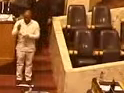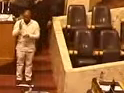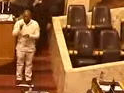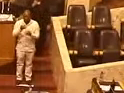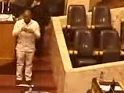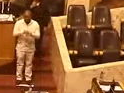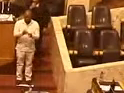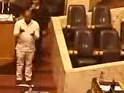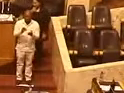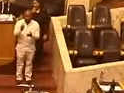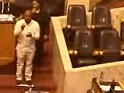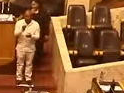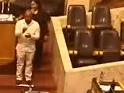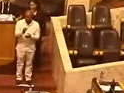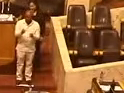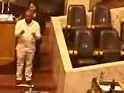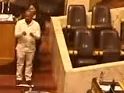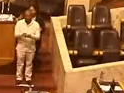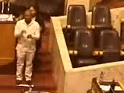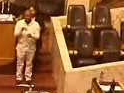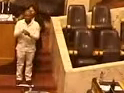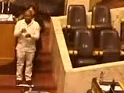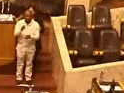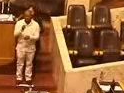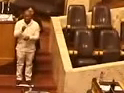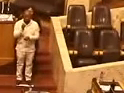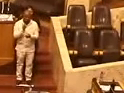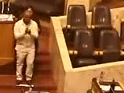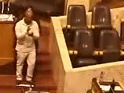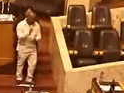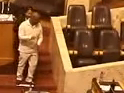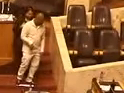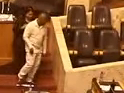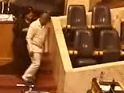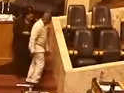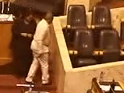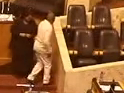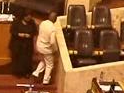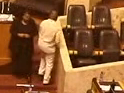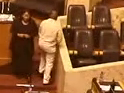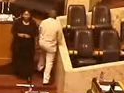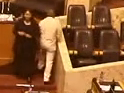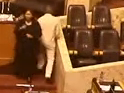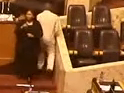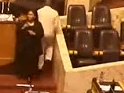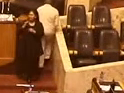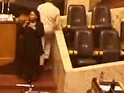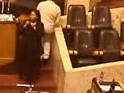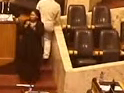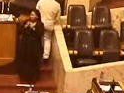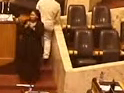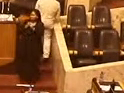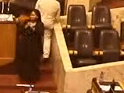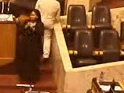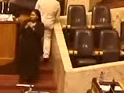Matlosana, including the N12 sinkhole, which has taken years to be